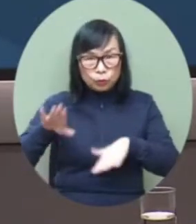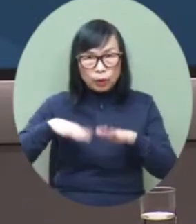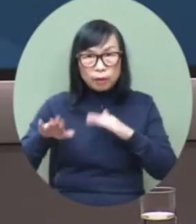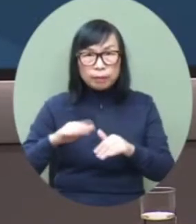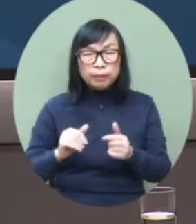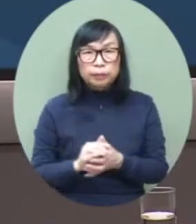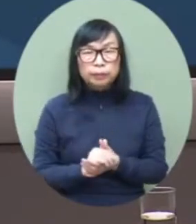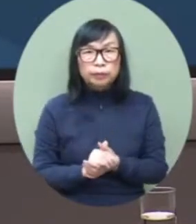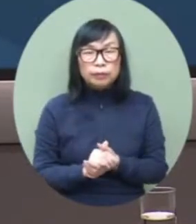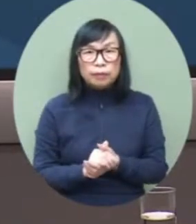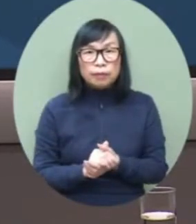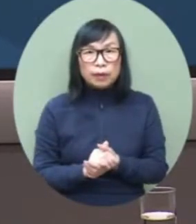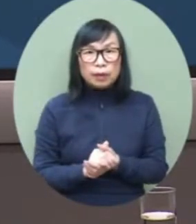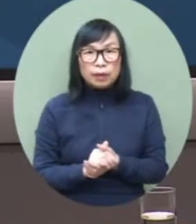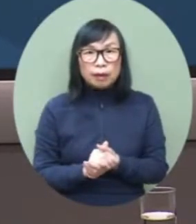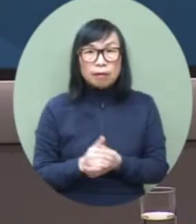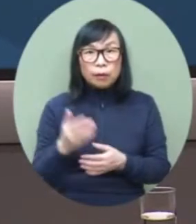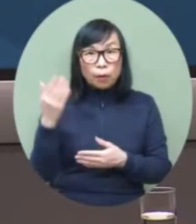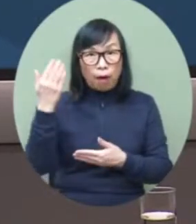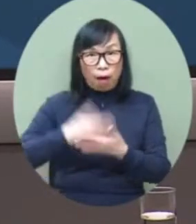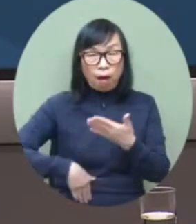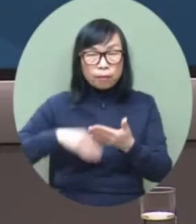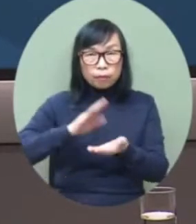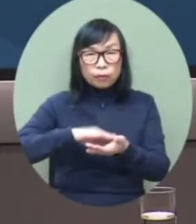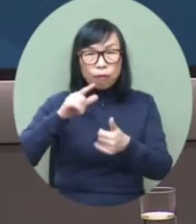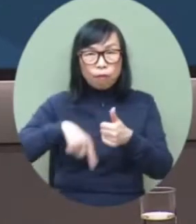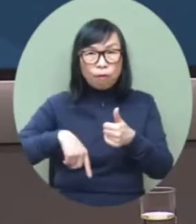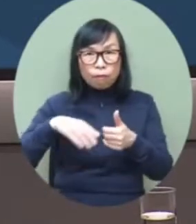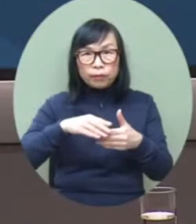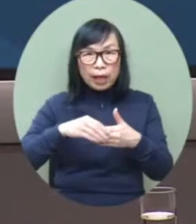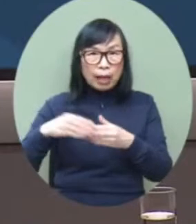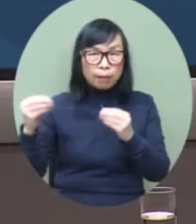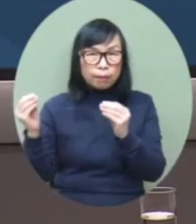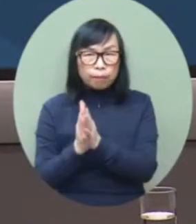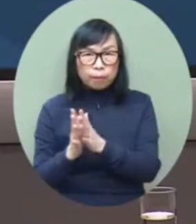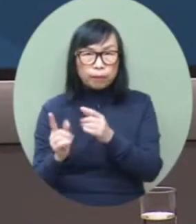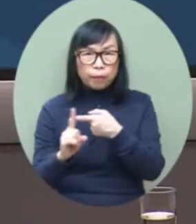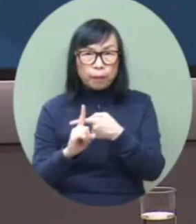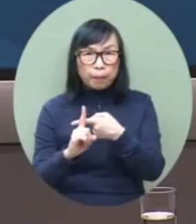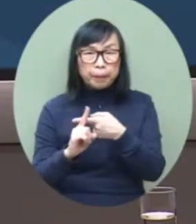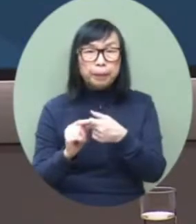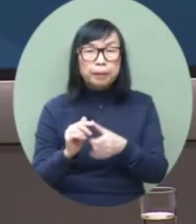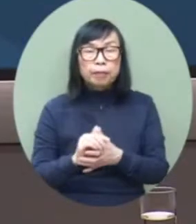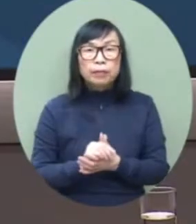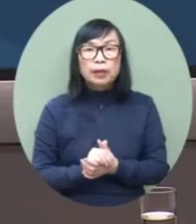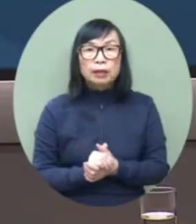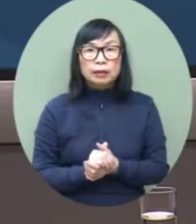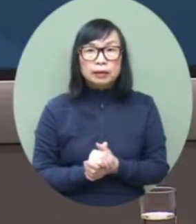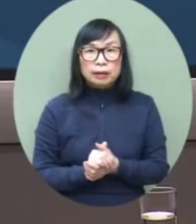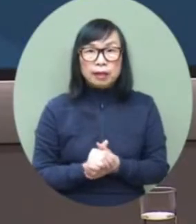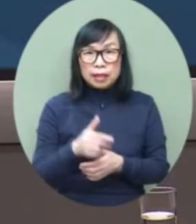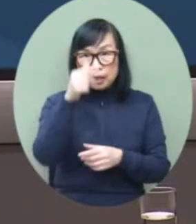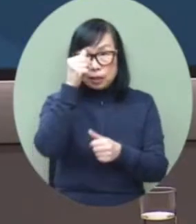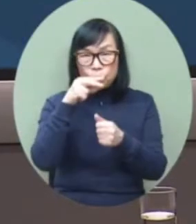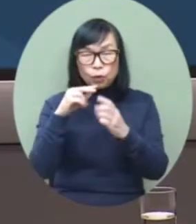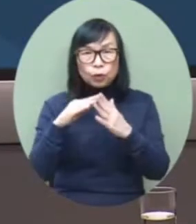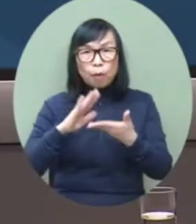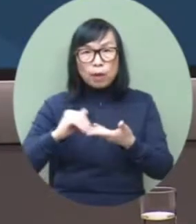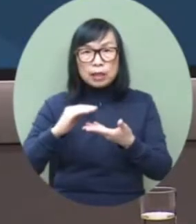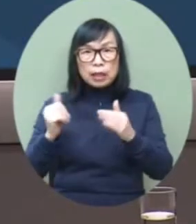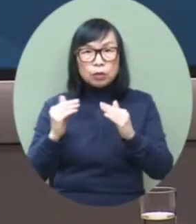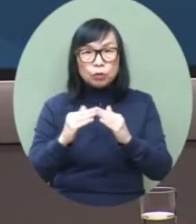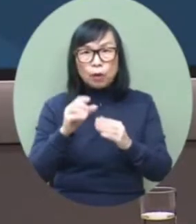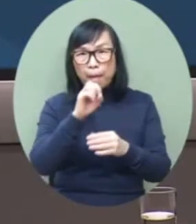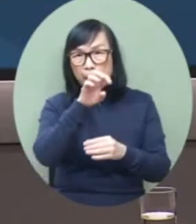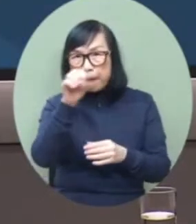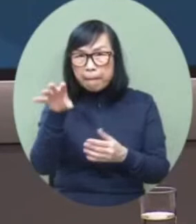allow the deserving cases to be dealt with properly and to minimize the risk of